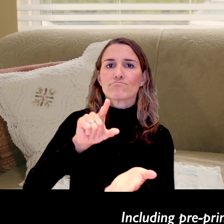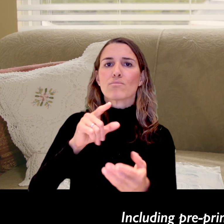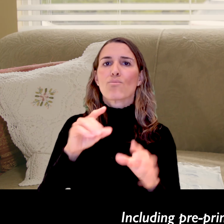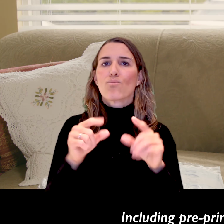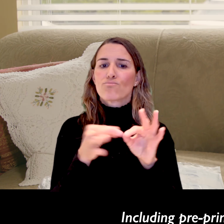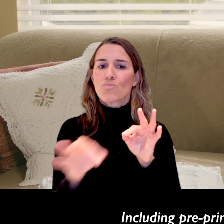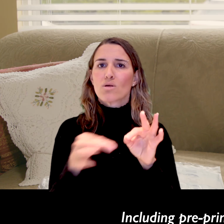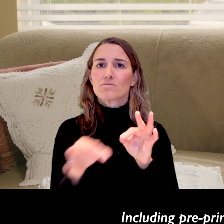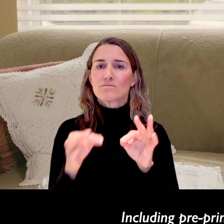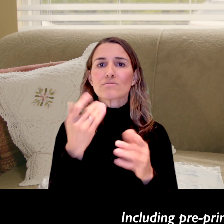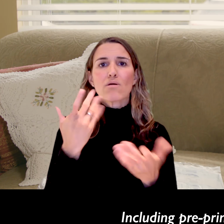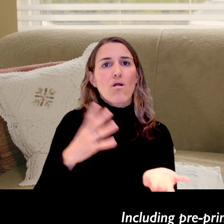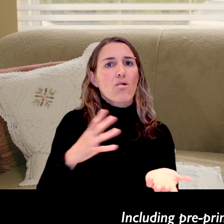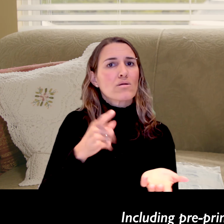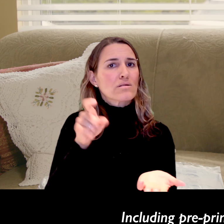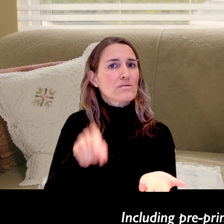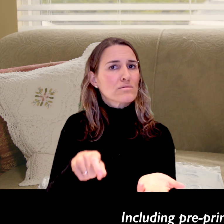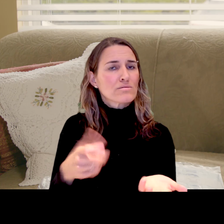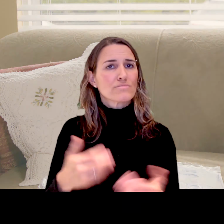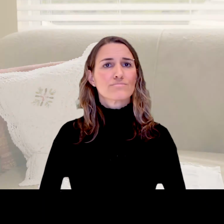phrases in case you need them.